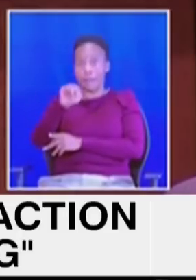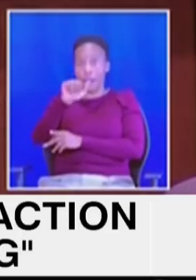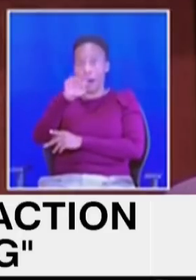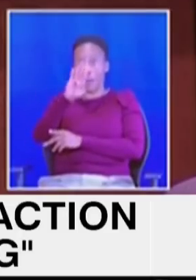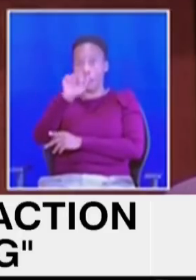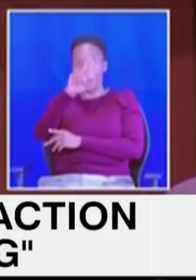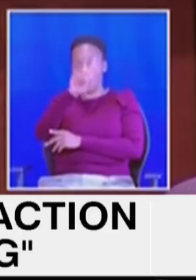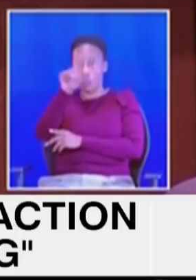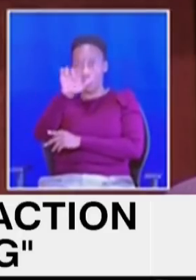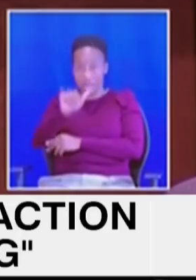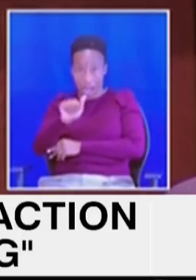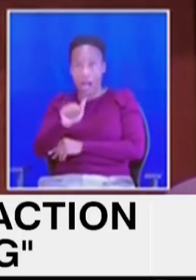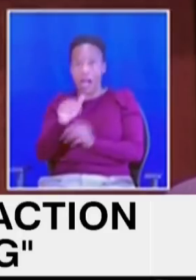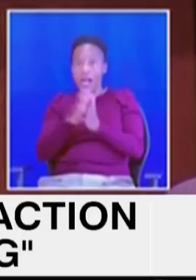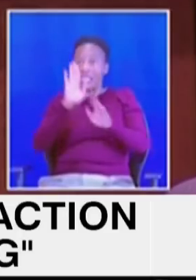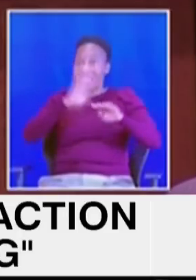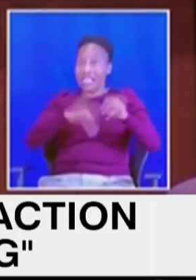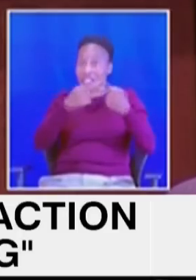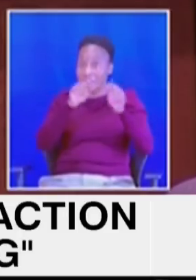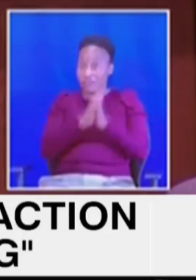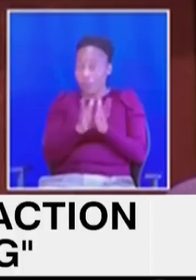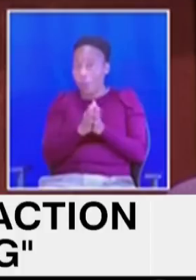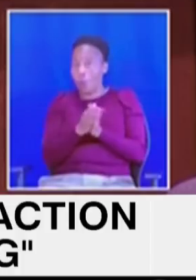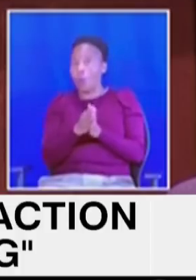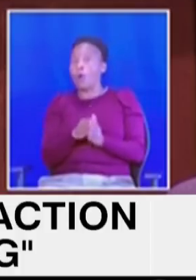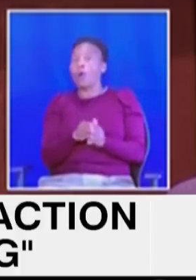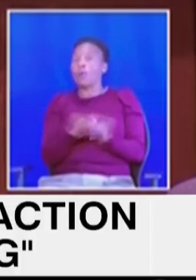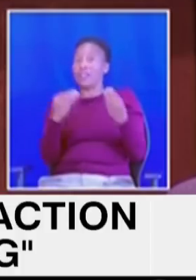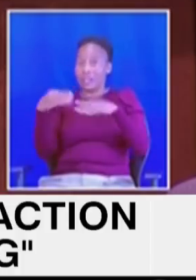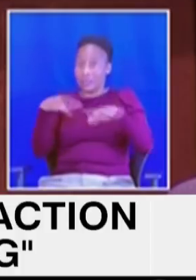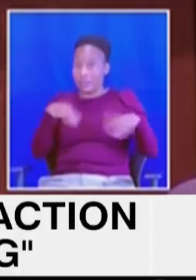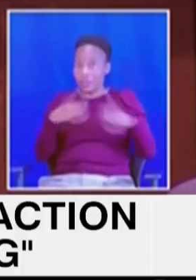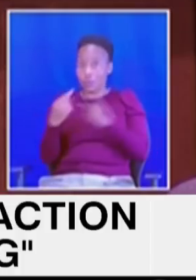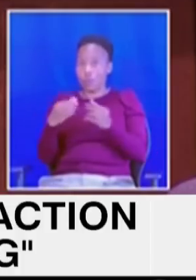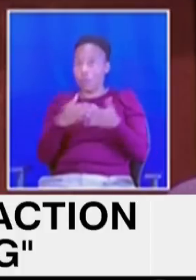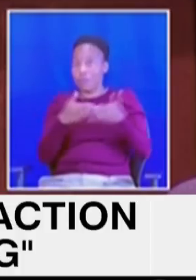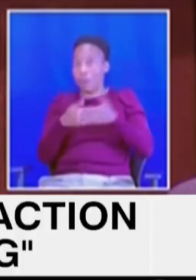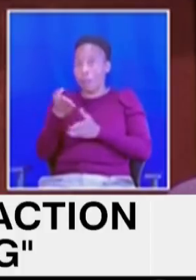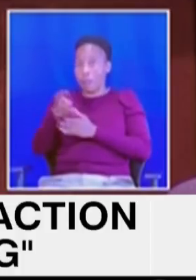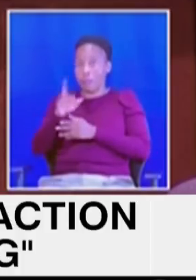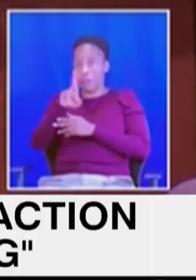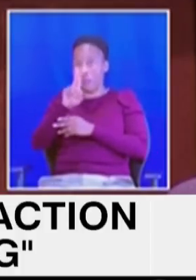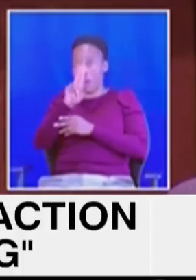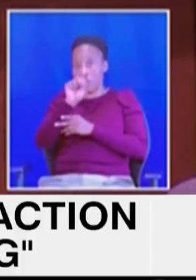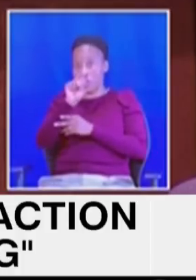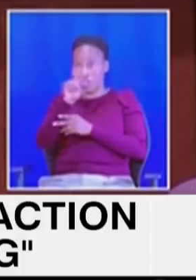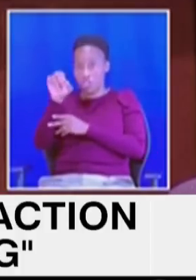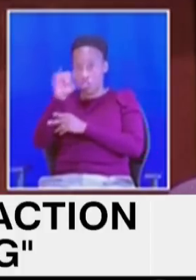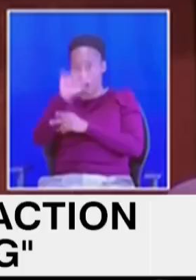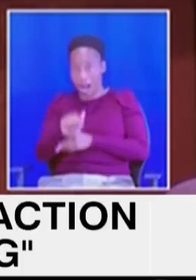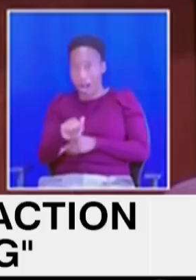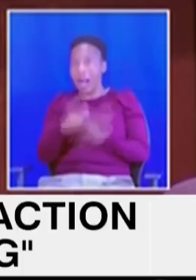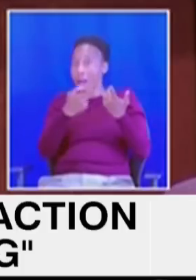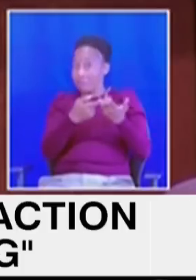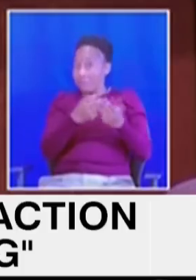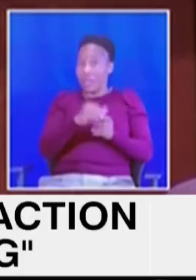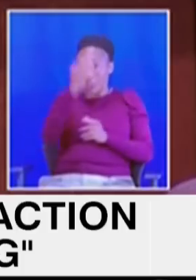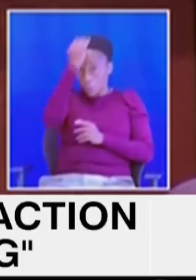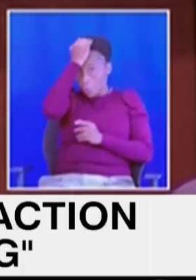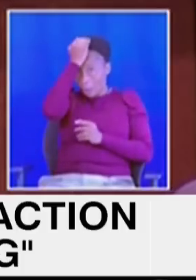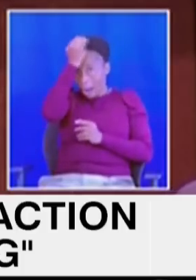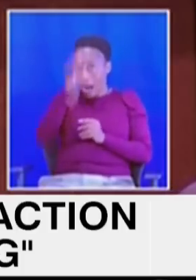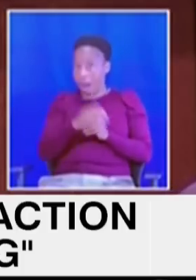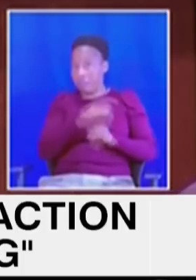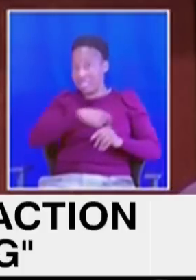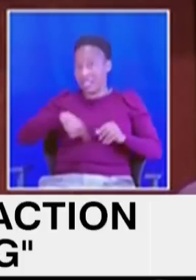Russia? When will Zuma be arrested again to finish his jail term? What actions will the